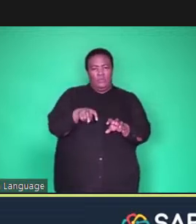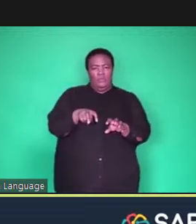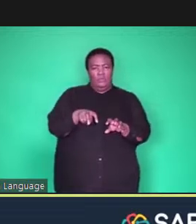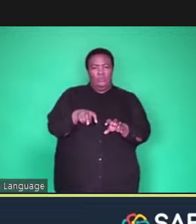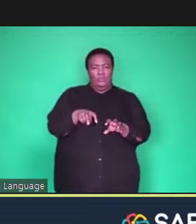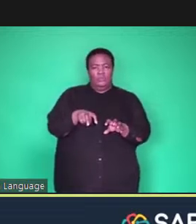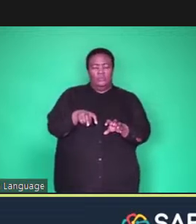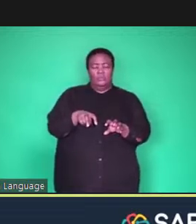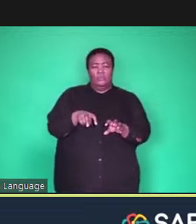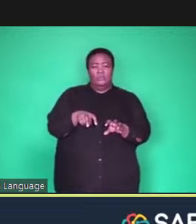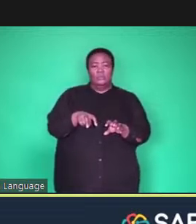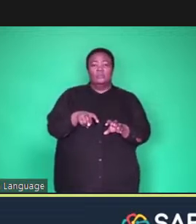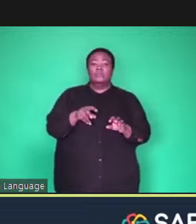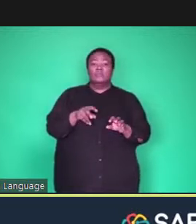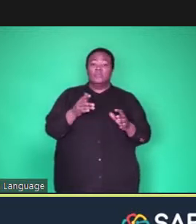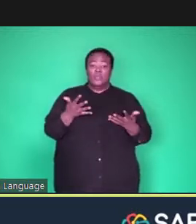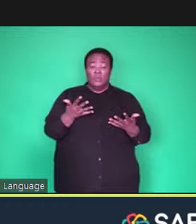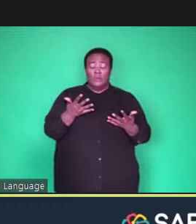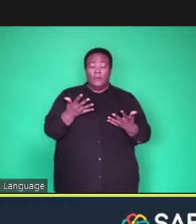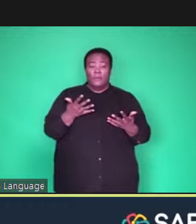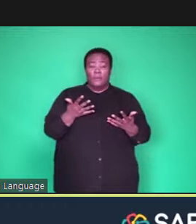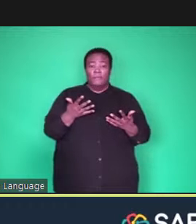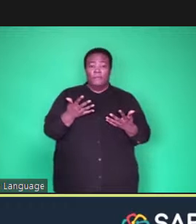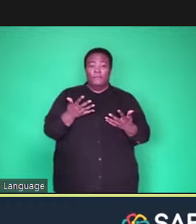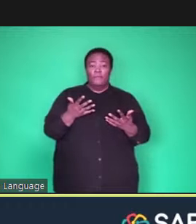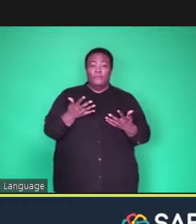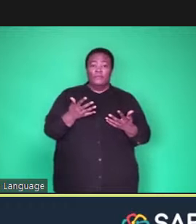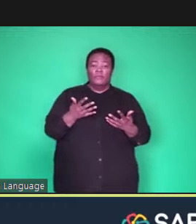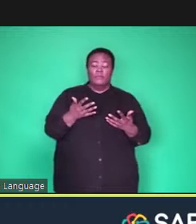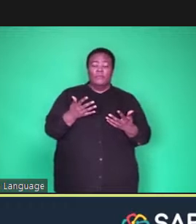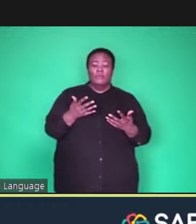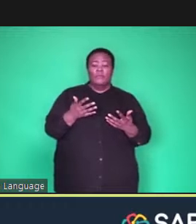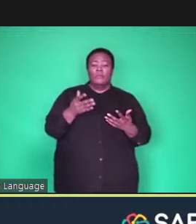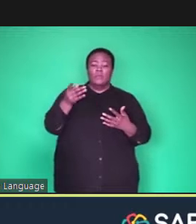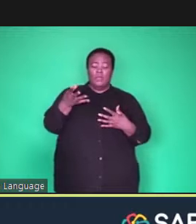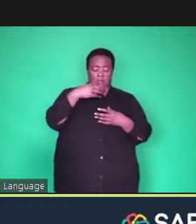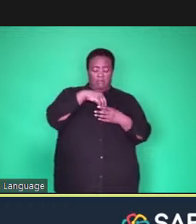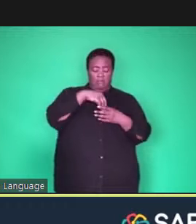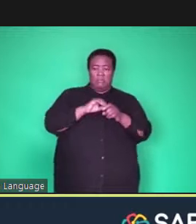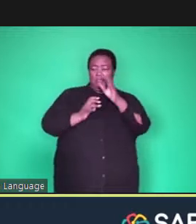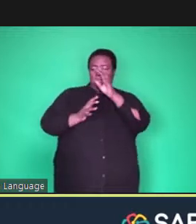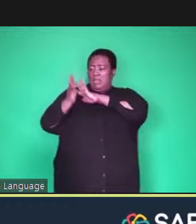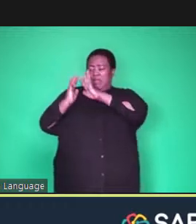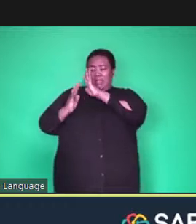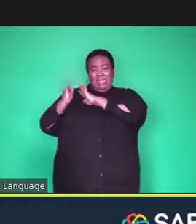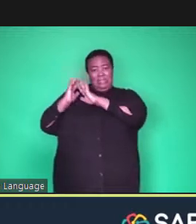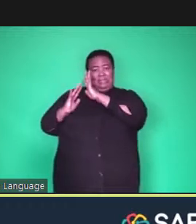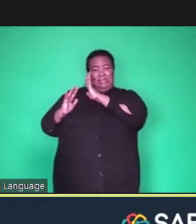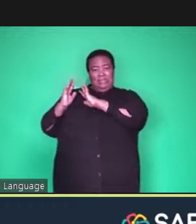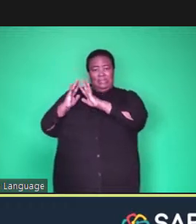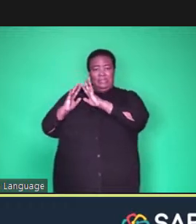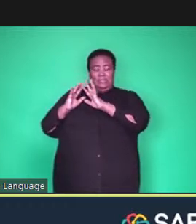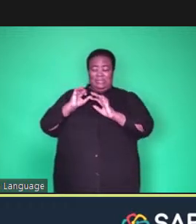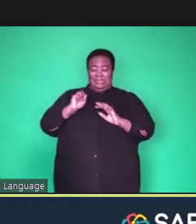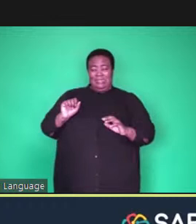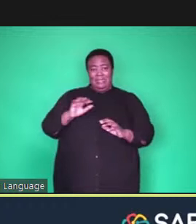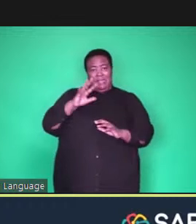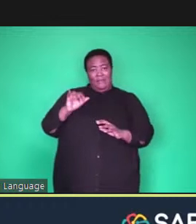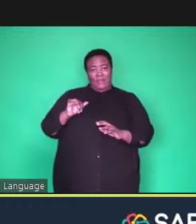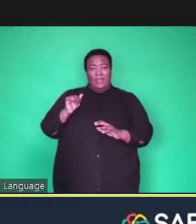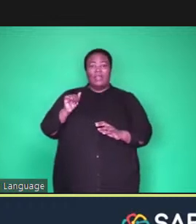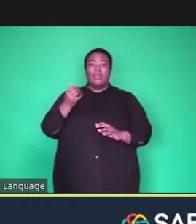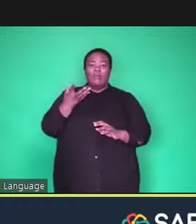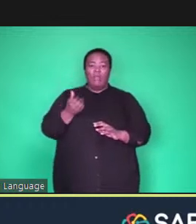that's so much a legacy of our history in South Africa. We have quite a big population to look at